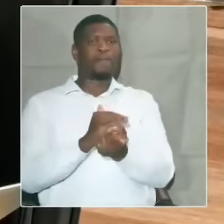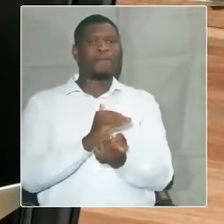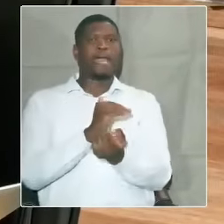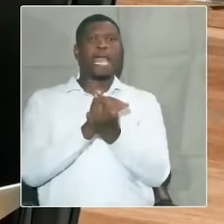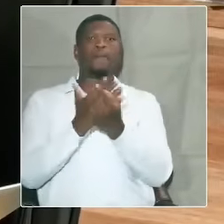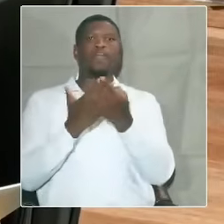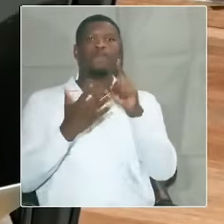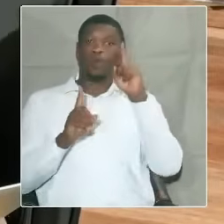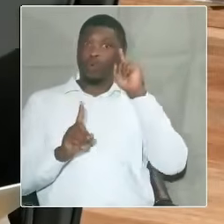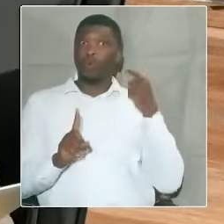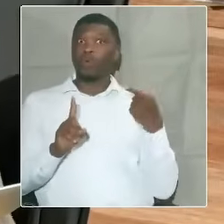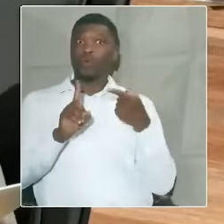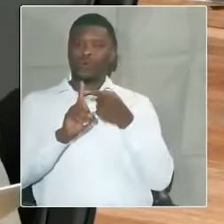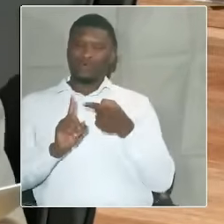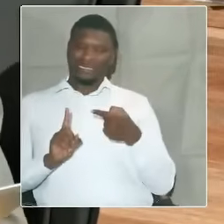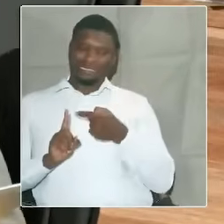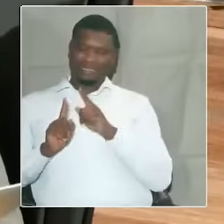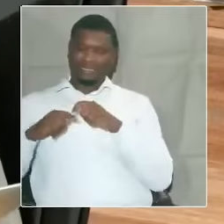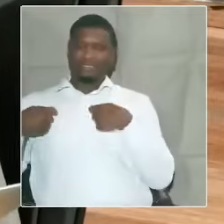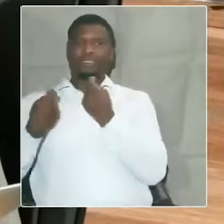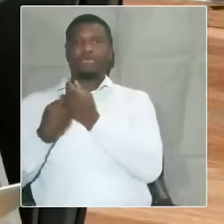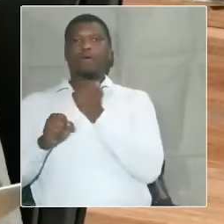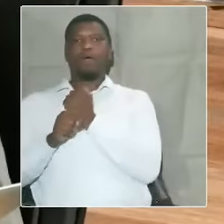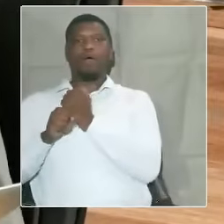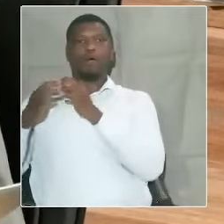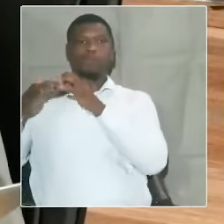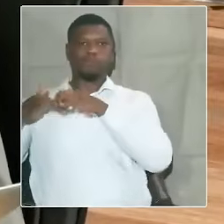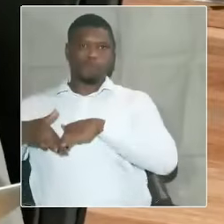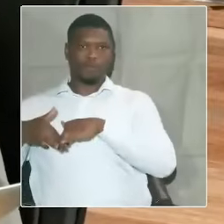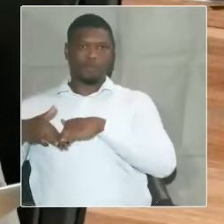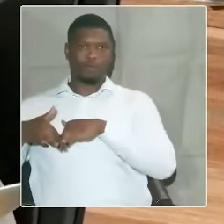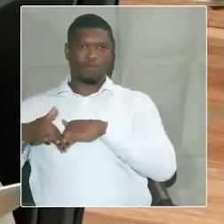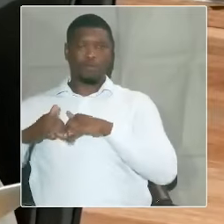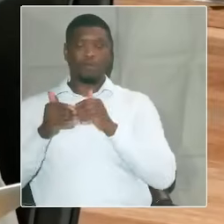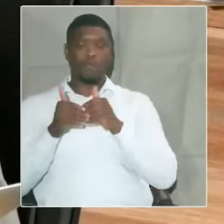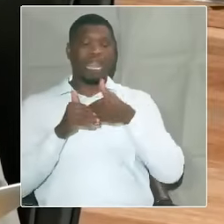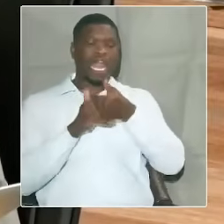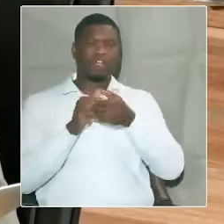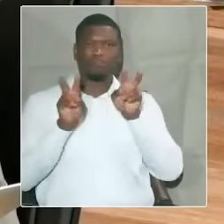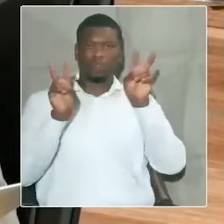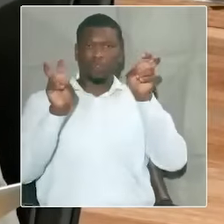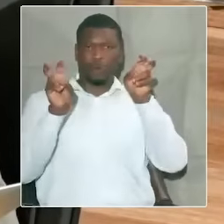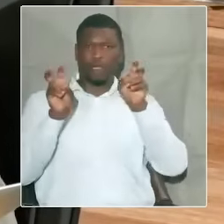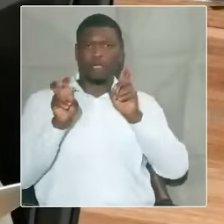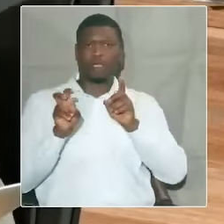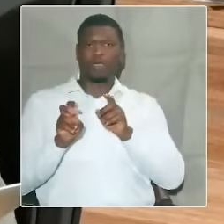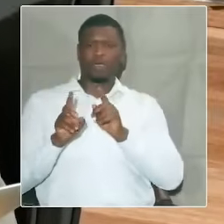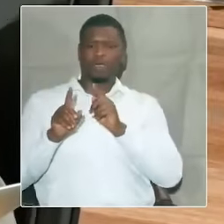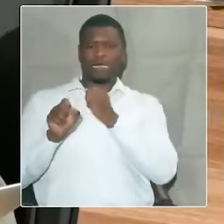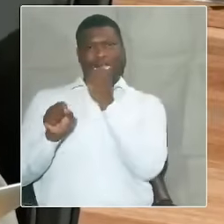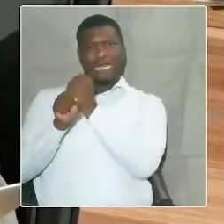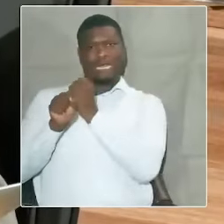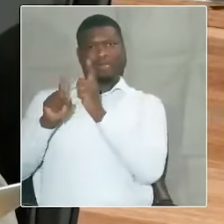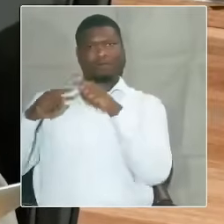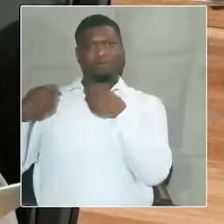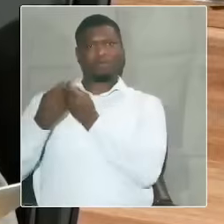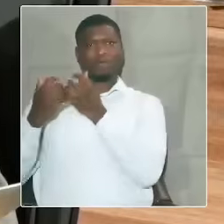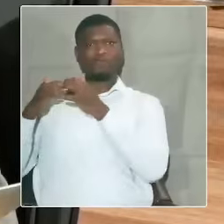the events that relate to the disbandment. But if we can just then deal with the next topic being the